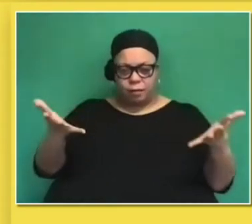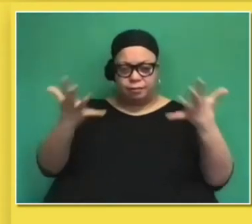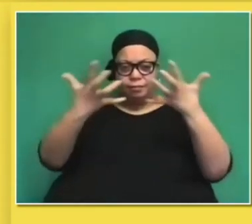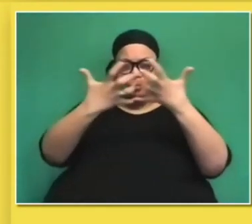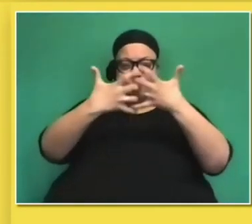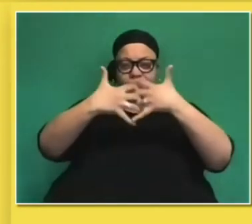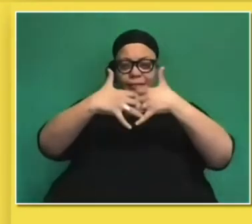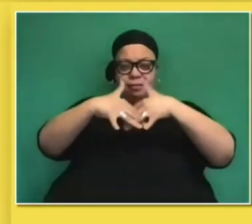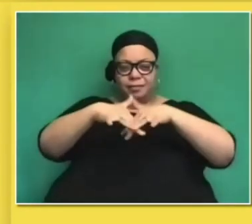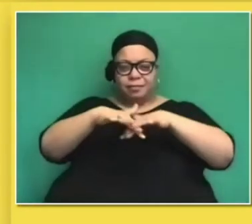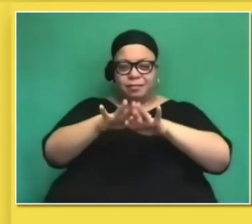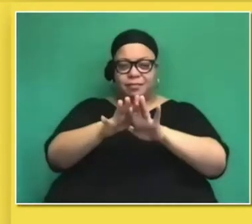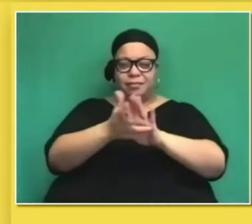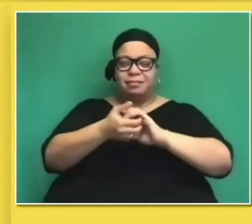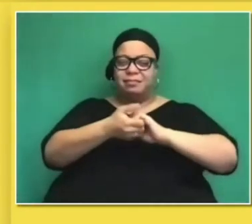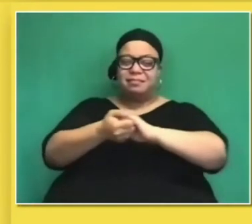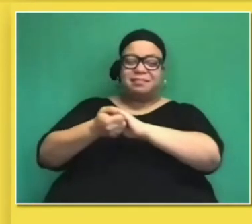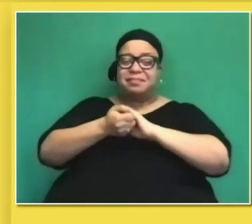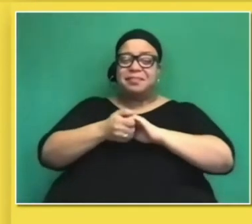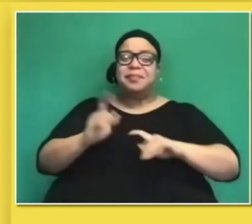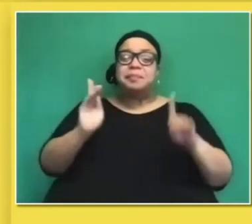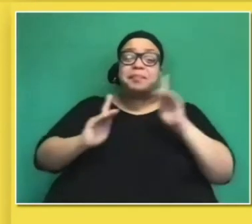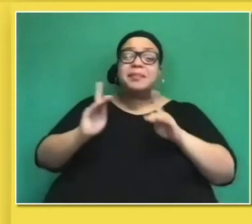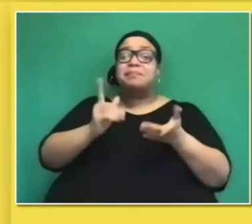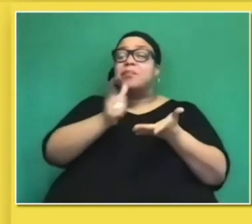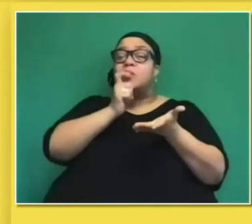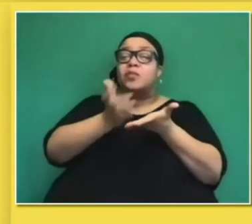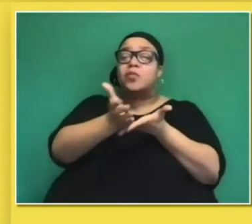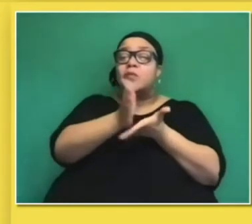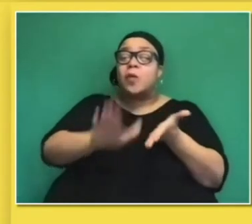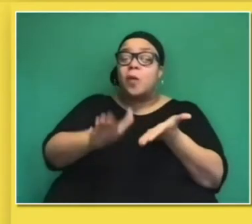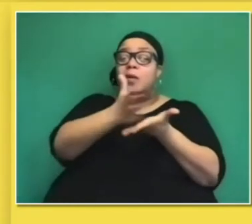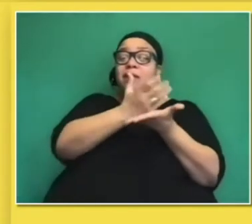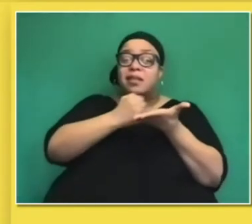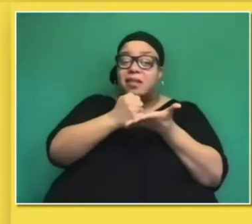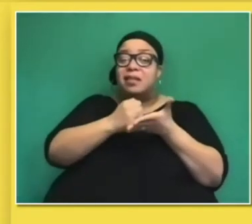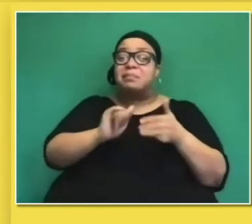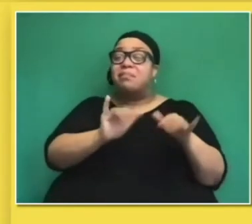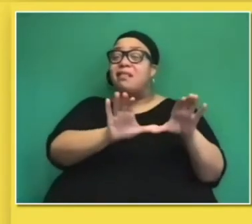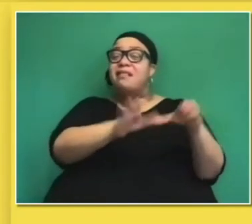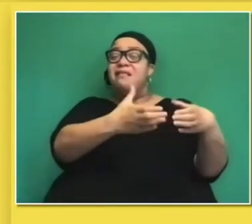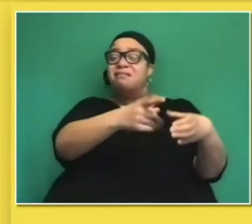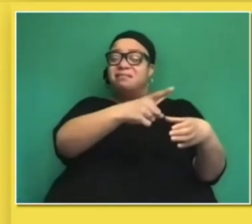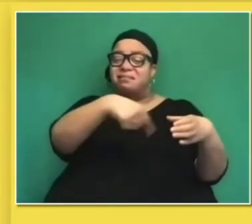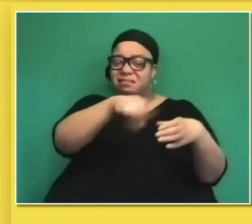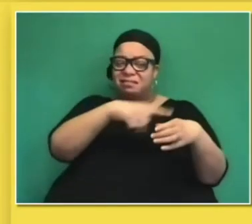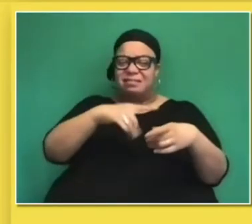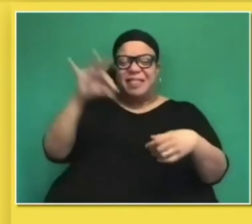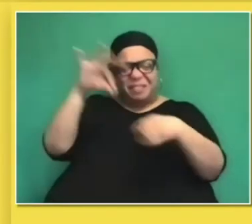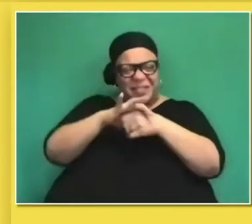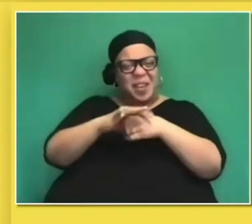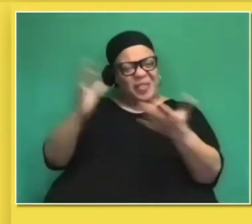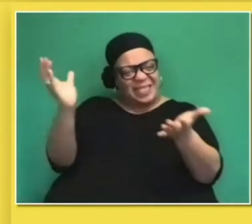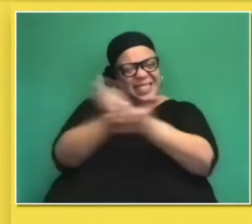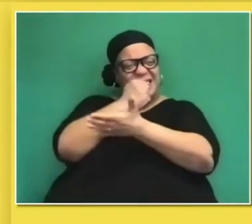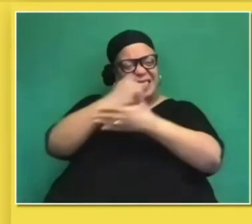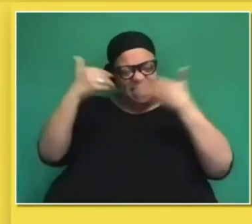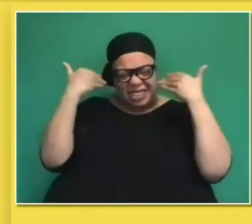in a movement who choose to not only vote, but then once they vote, to challenge those in